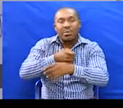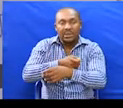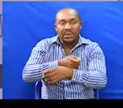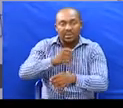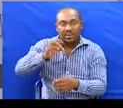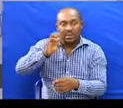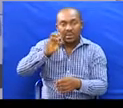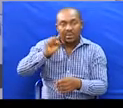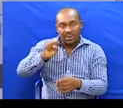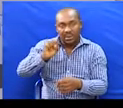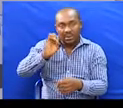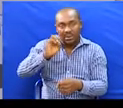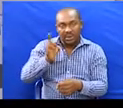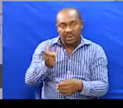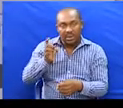particles.